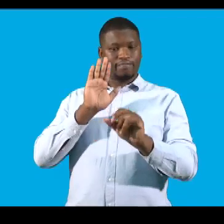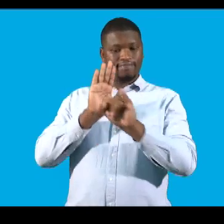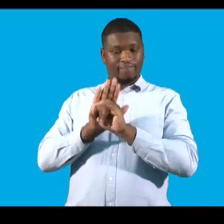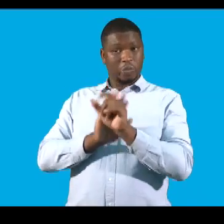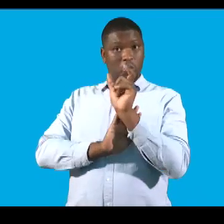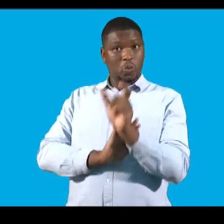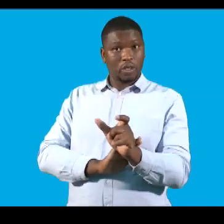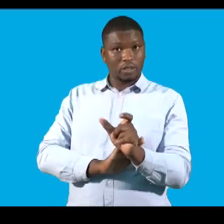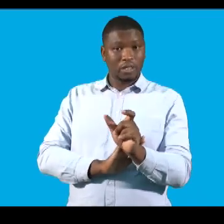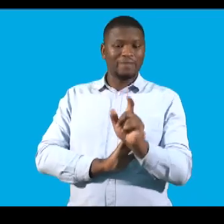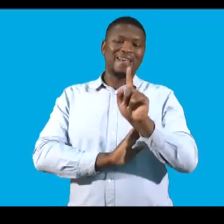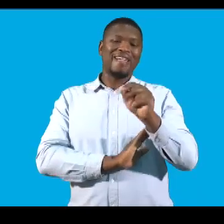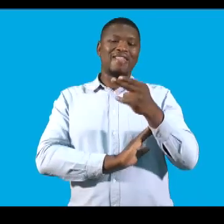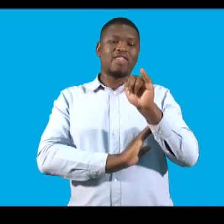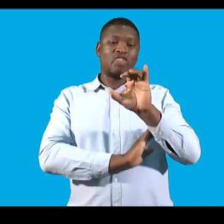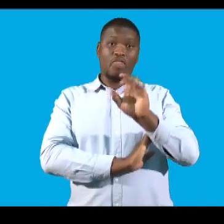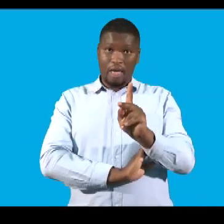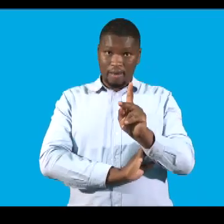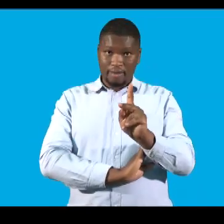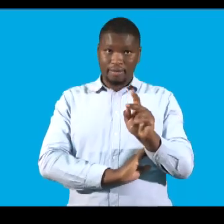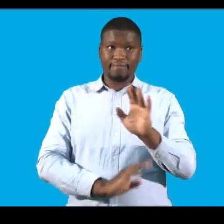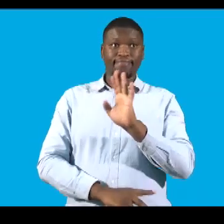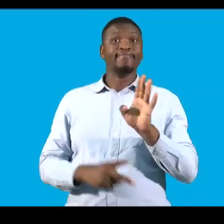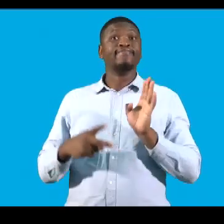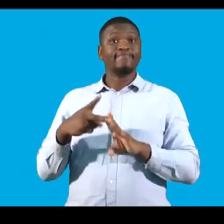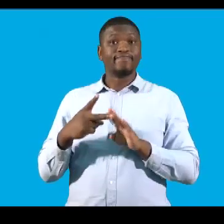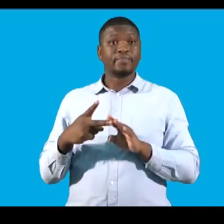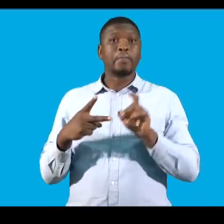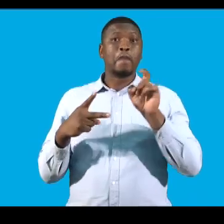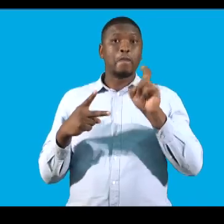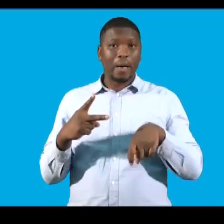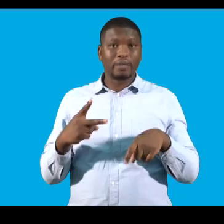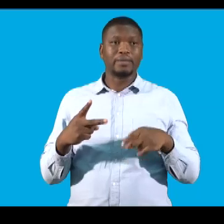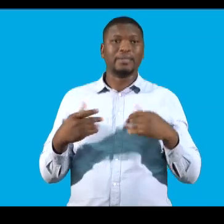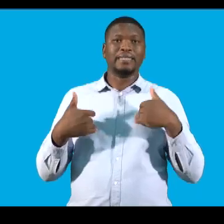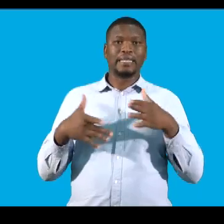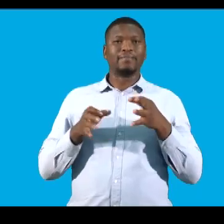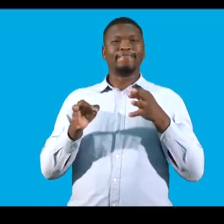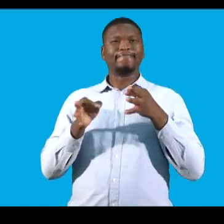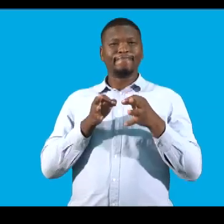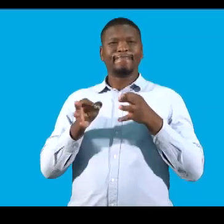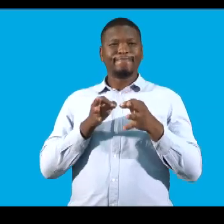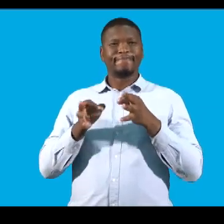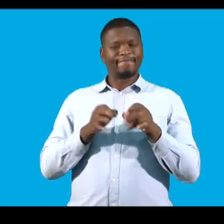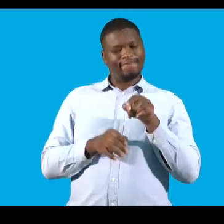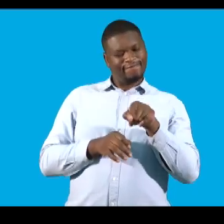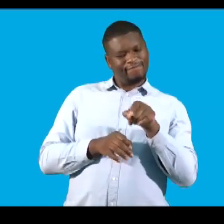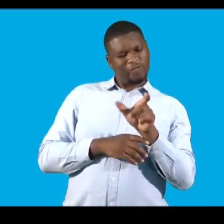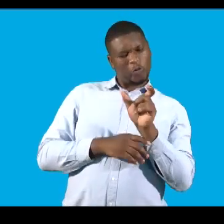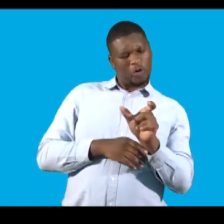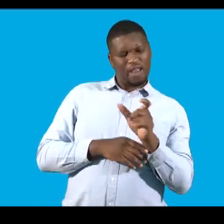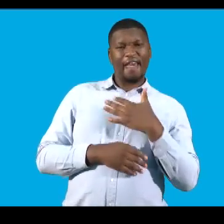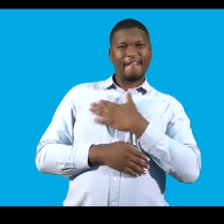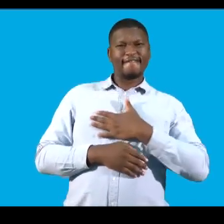word. In this case, it would be thick. And then step 2, you have to say, what do